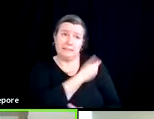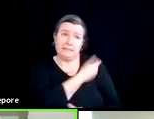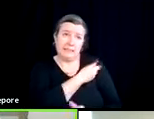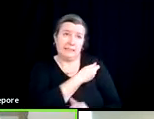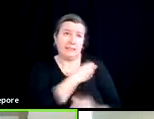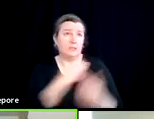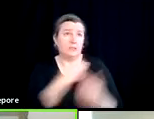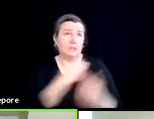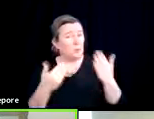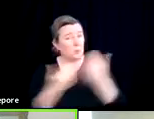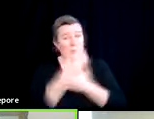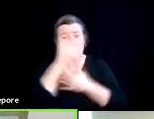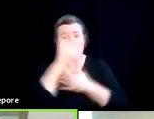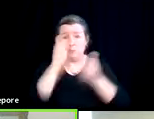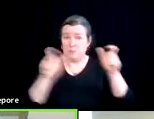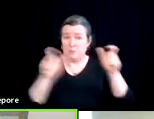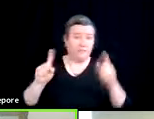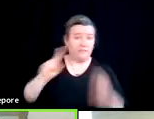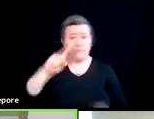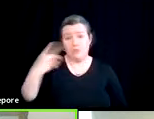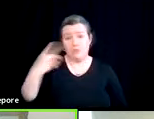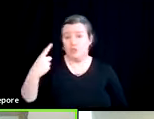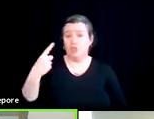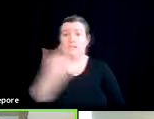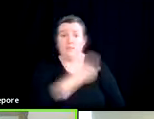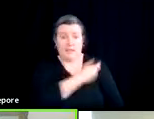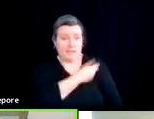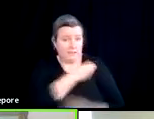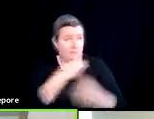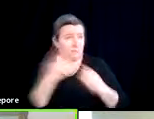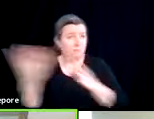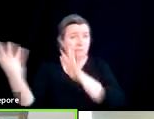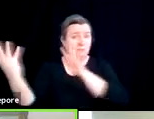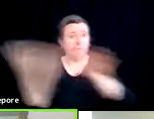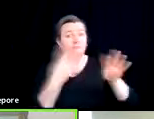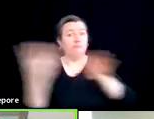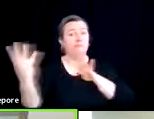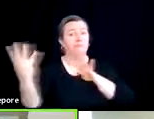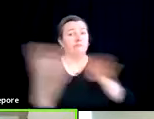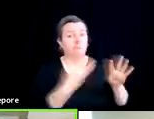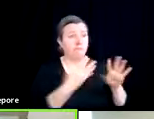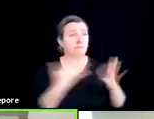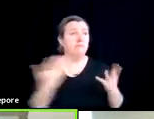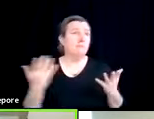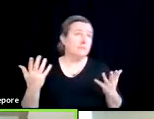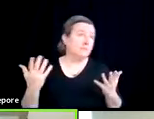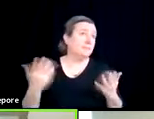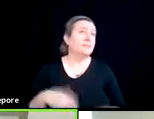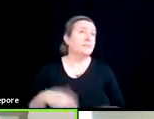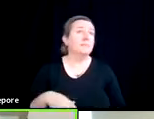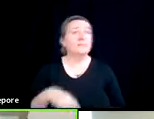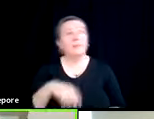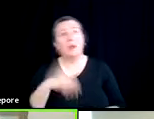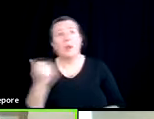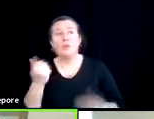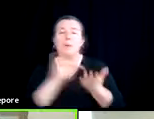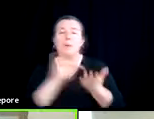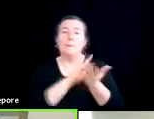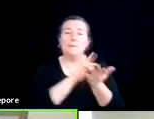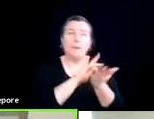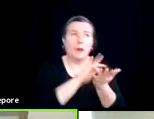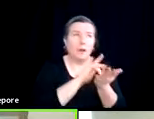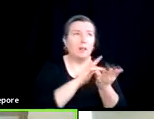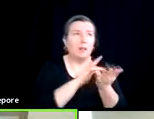first and second doses. We're continuing to encourage all these other non-pharmaceutical interventions, such as masking and social